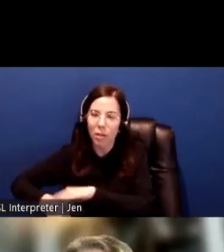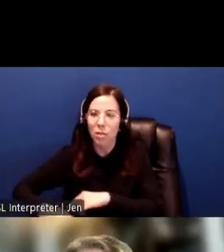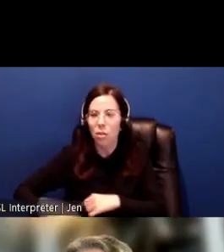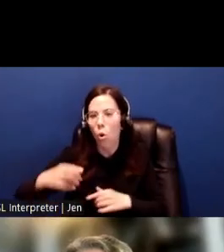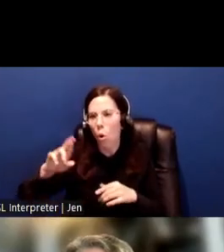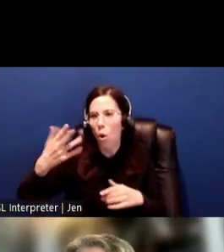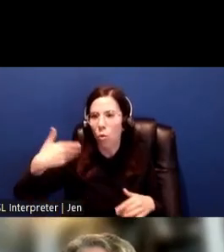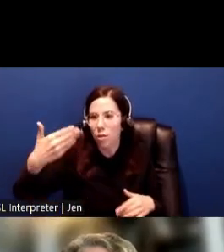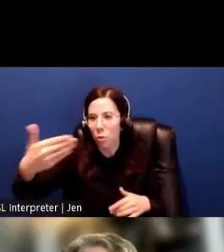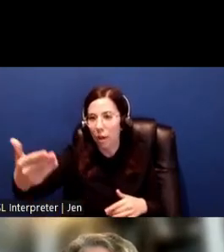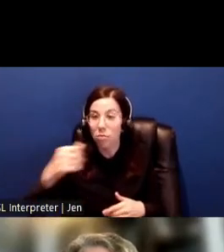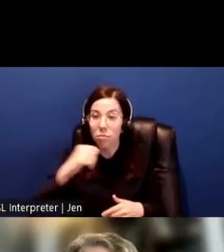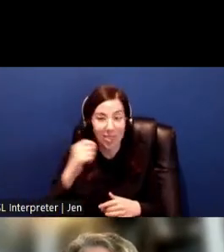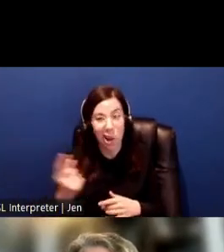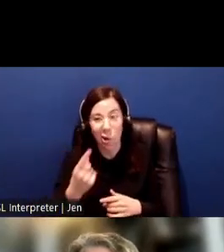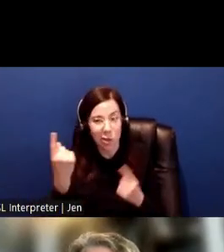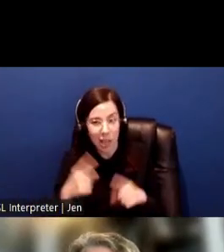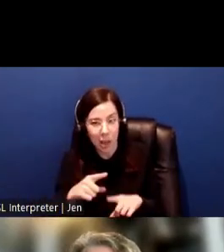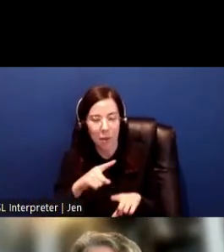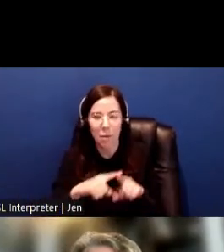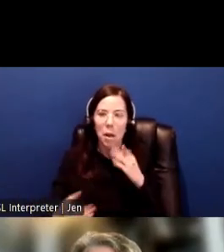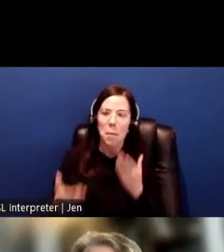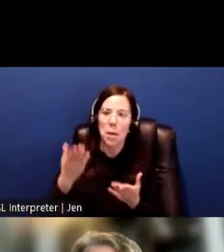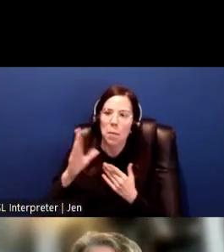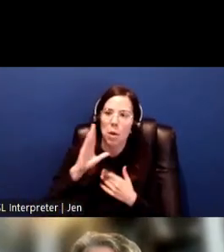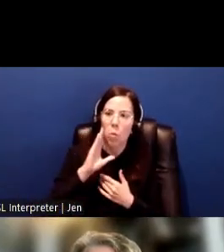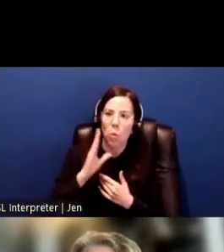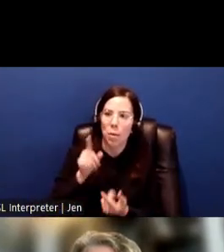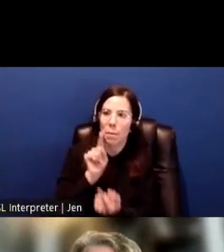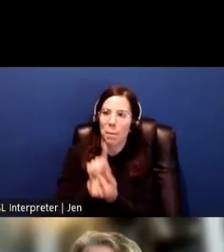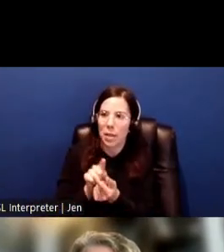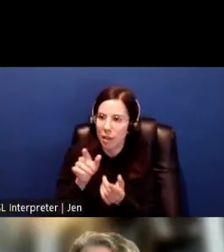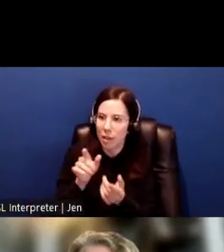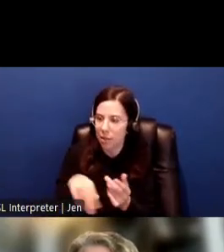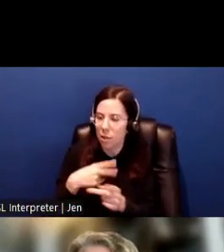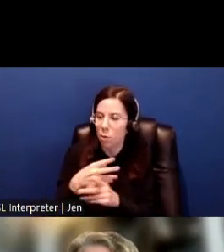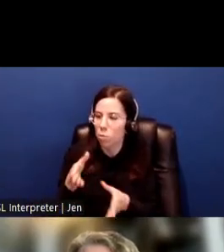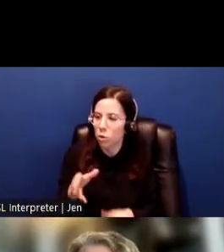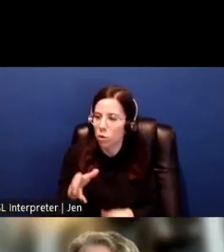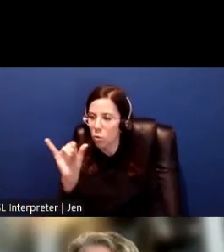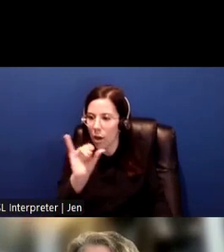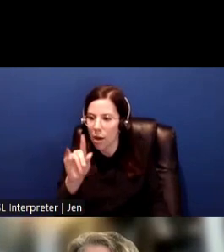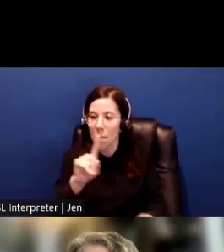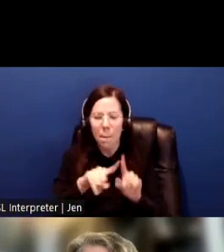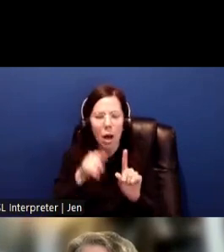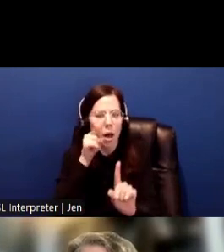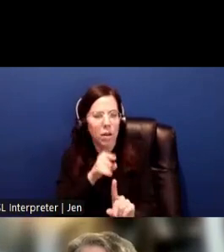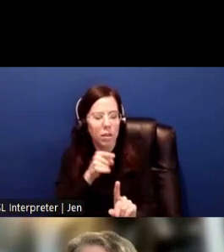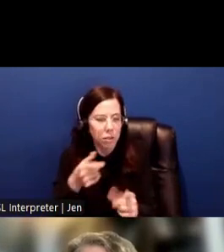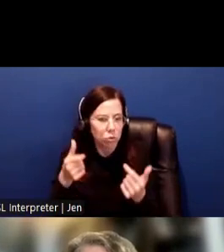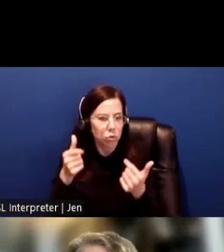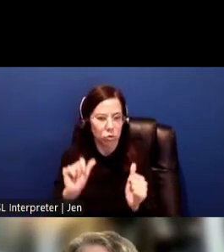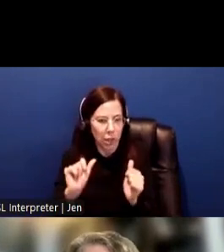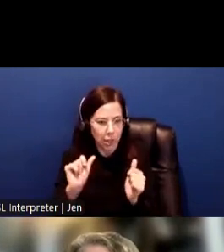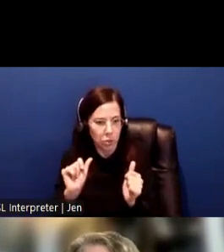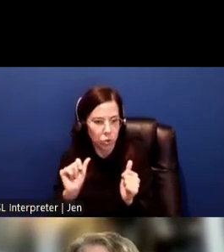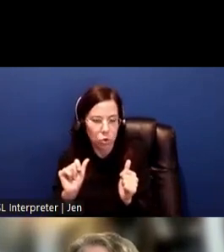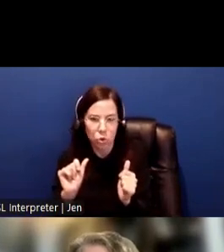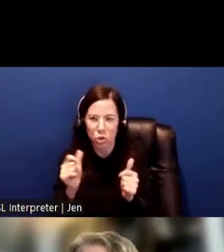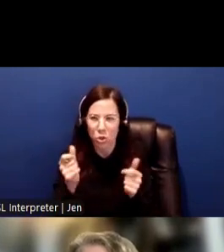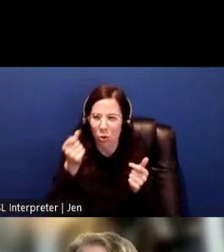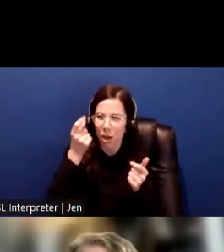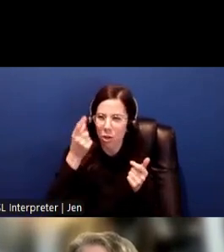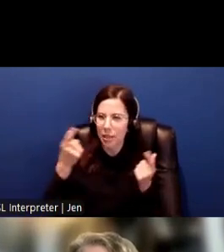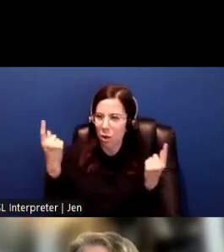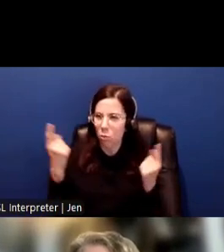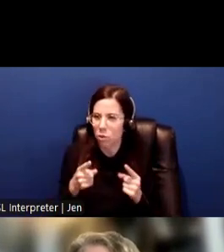That doesn't always happen. So you may wind up interfacing with someone like that as well. But you're basically trying to get a handle on where they